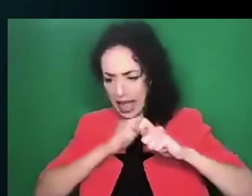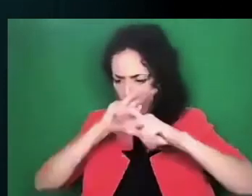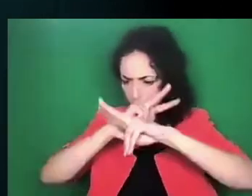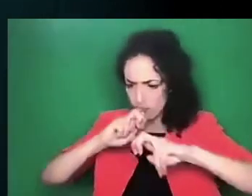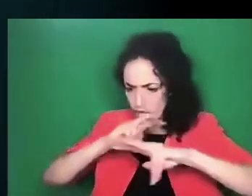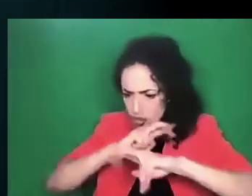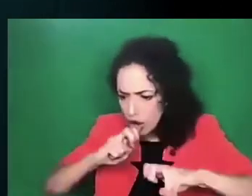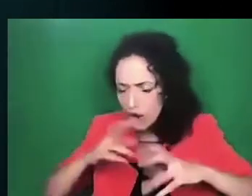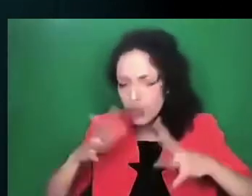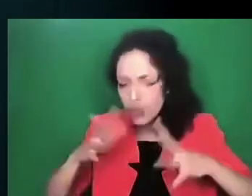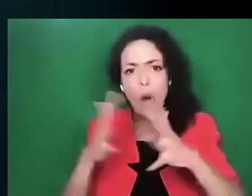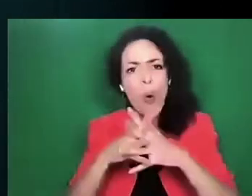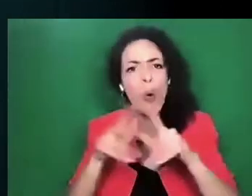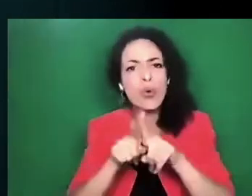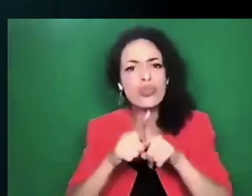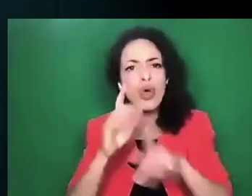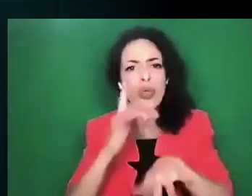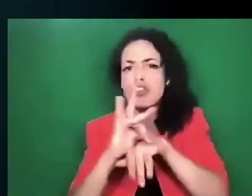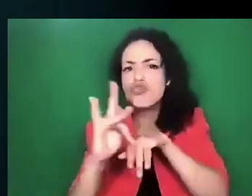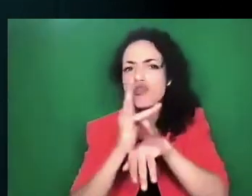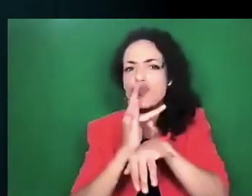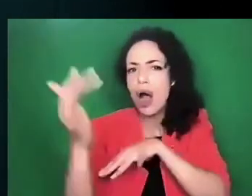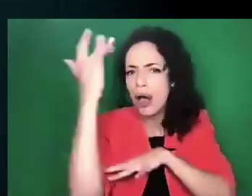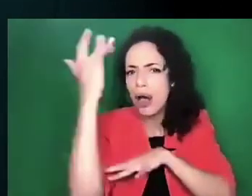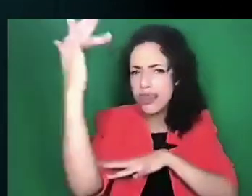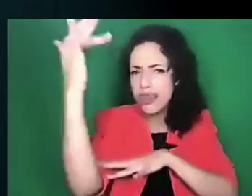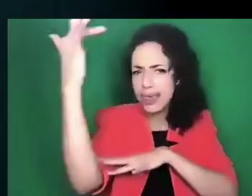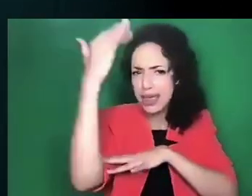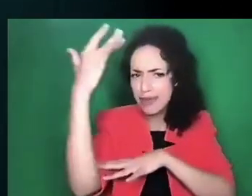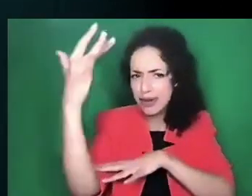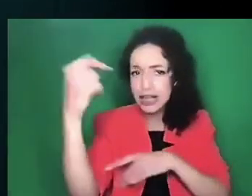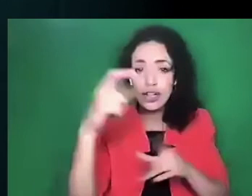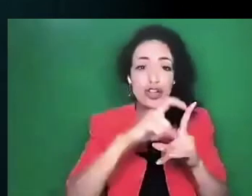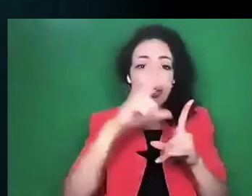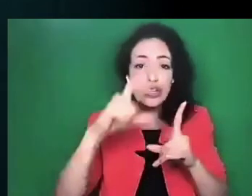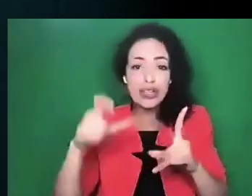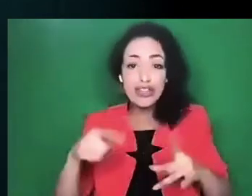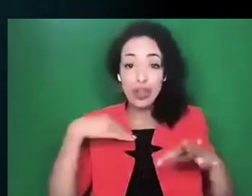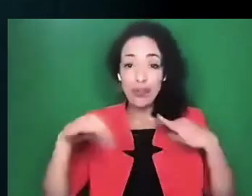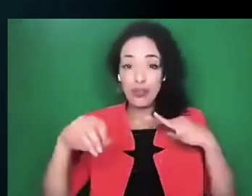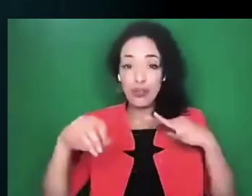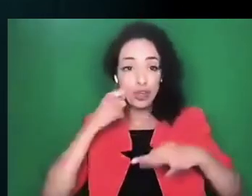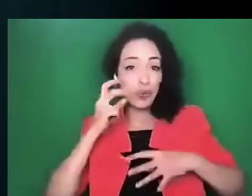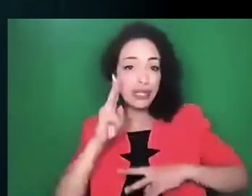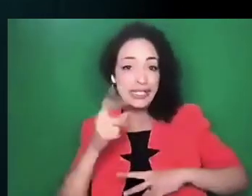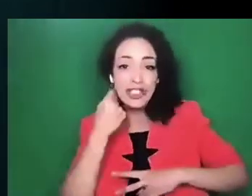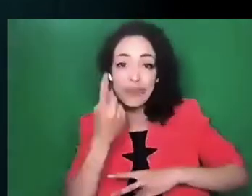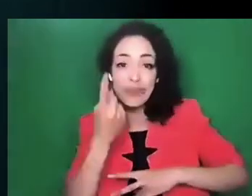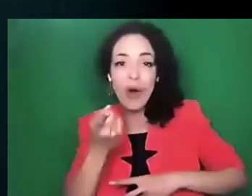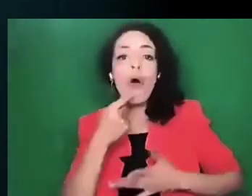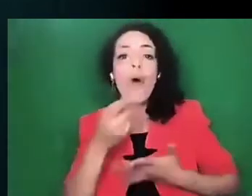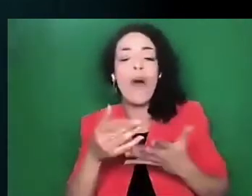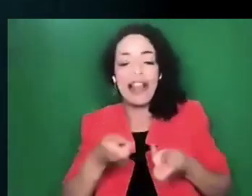digital cabaret performance, which you will see tomorrow at Shubbak Festival. We premiered it last year during